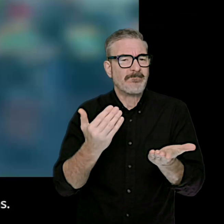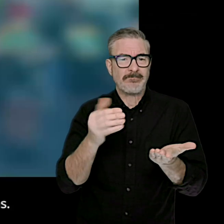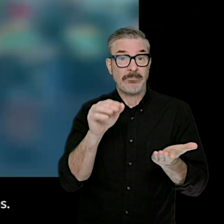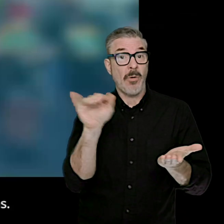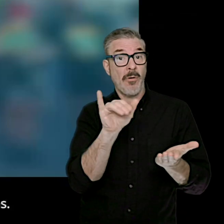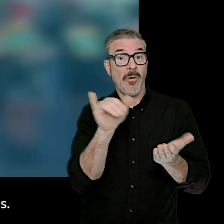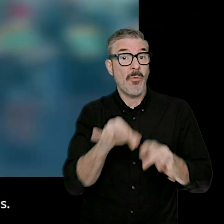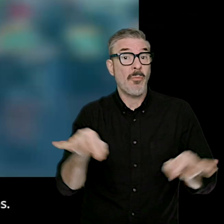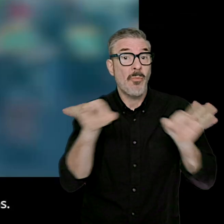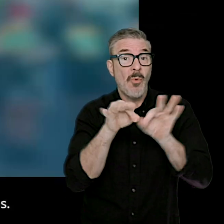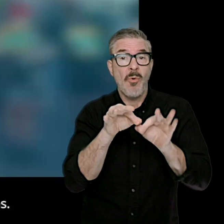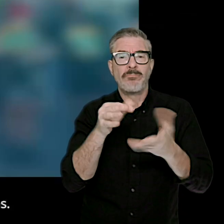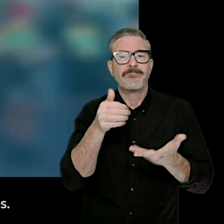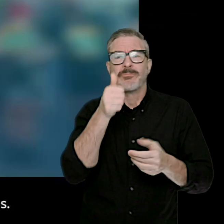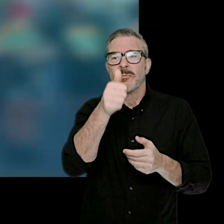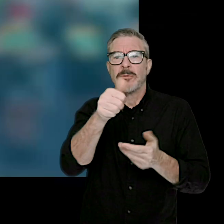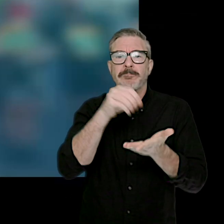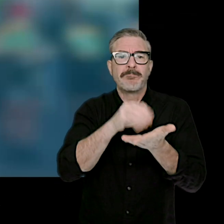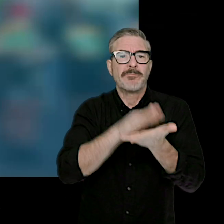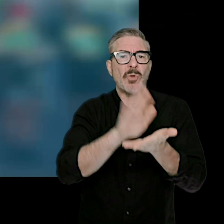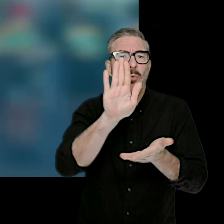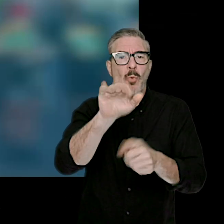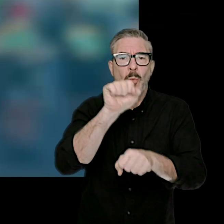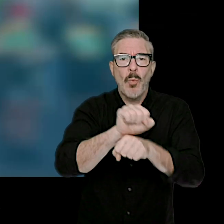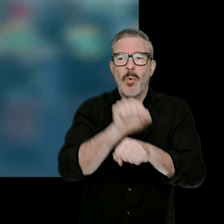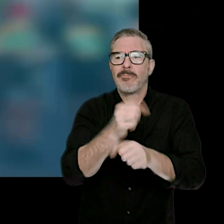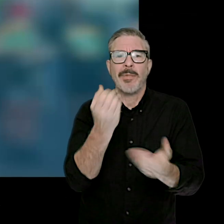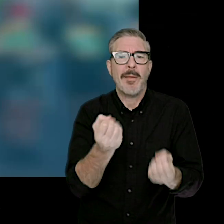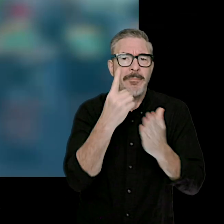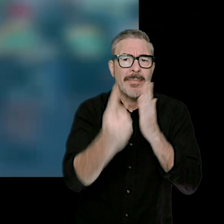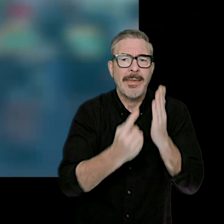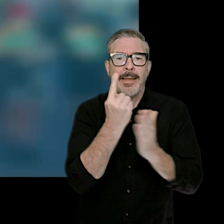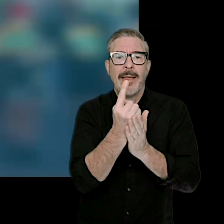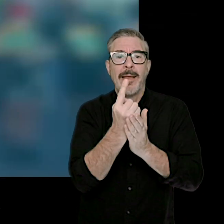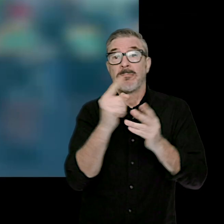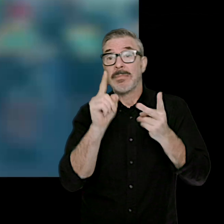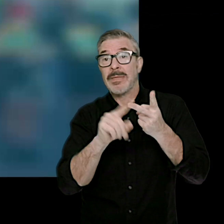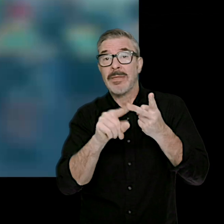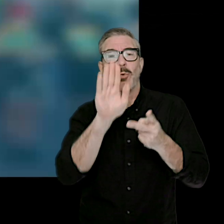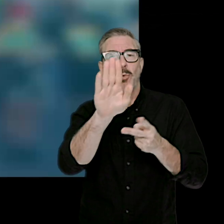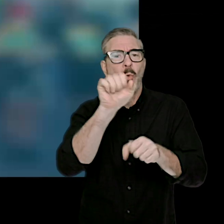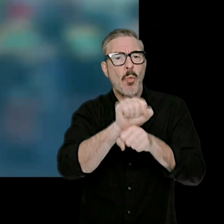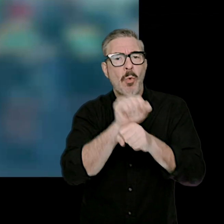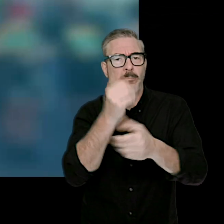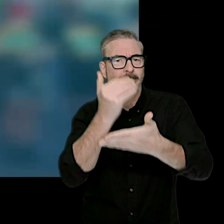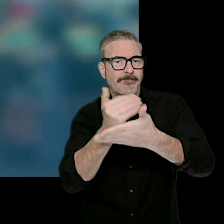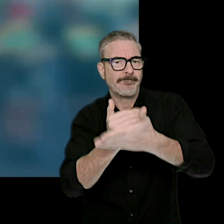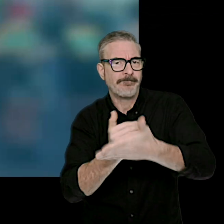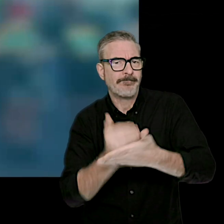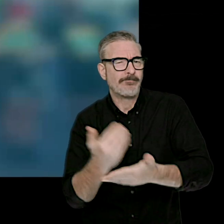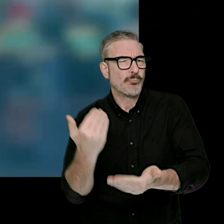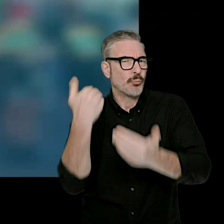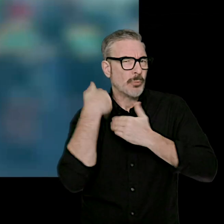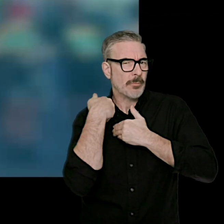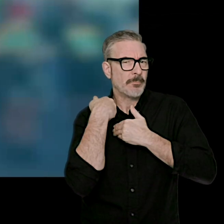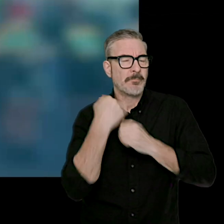things to take note are approximations. So for instance, you could write your own records of hours worked, your own job duties, and your own